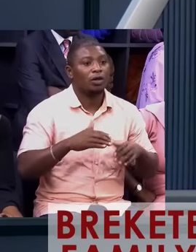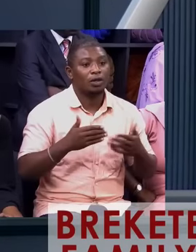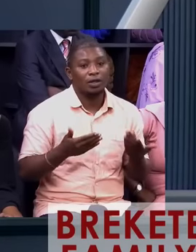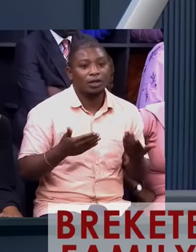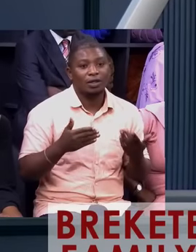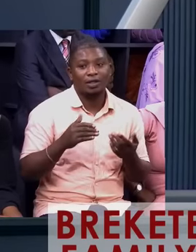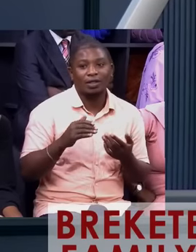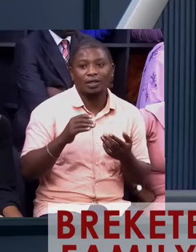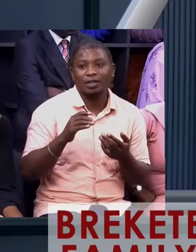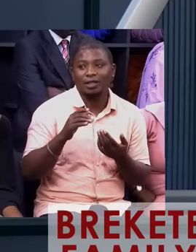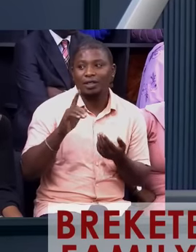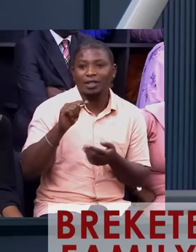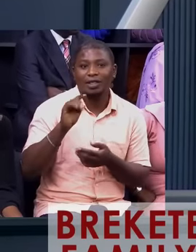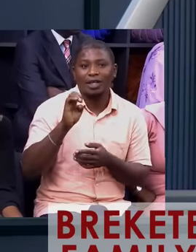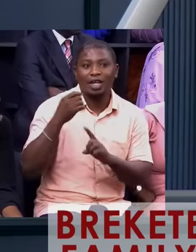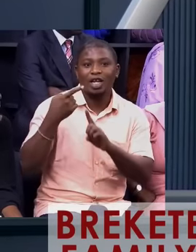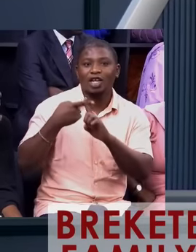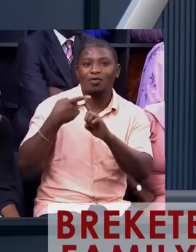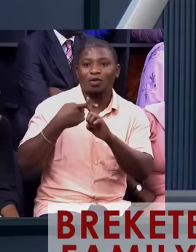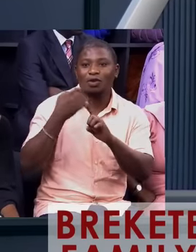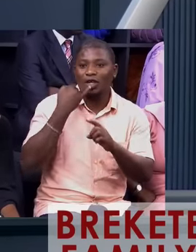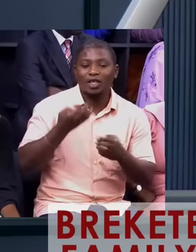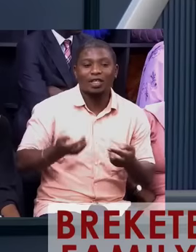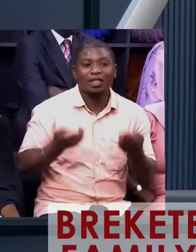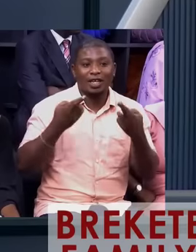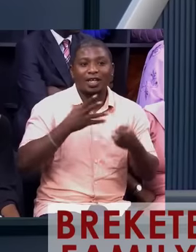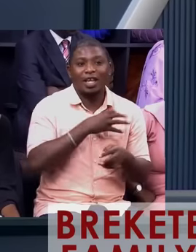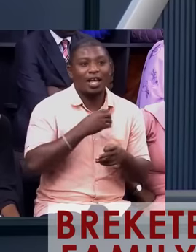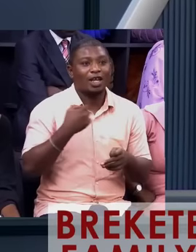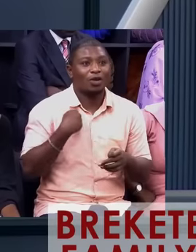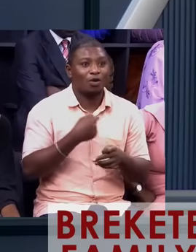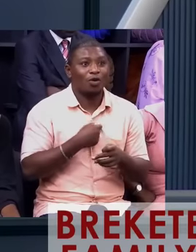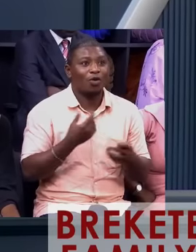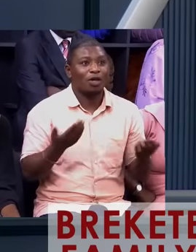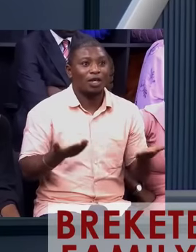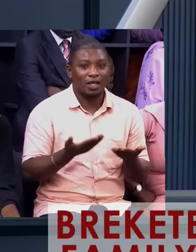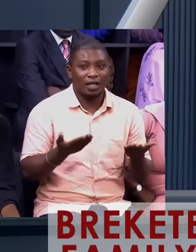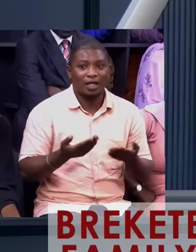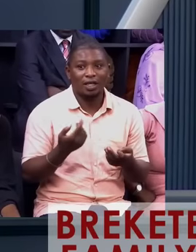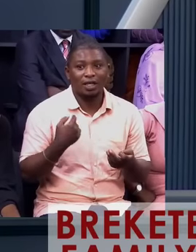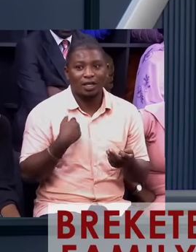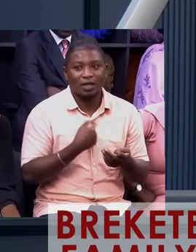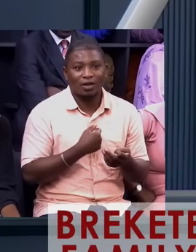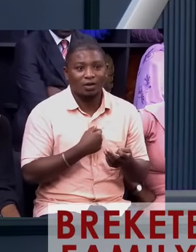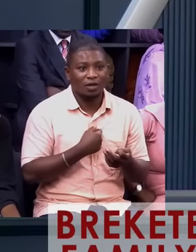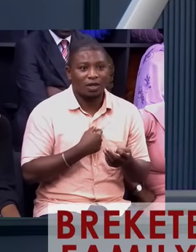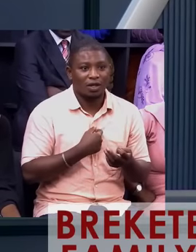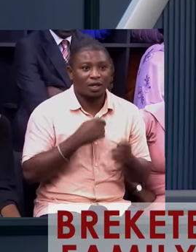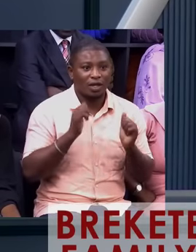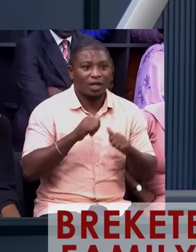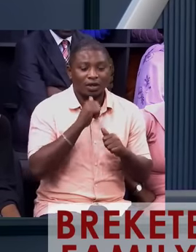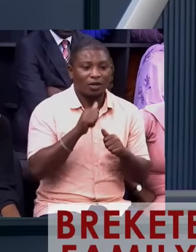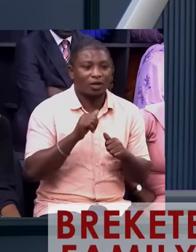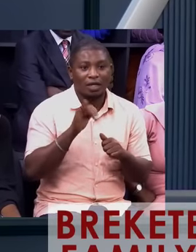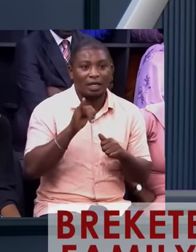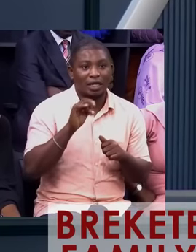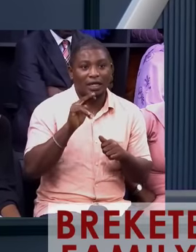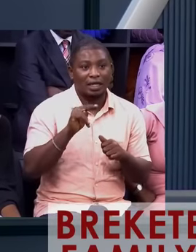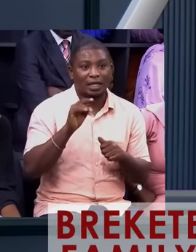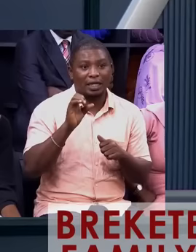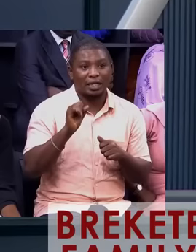and um uh we here we not they instigate we not they